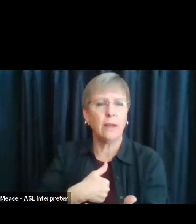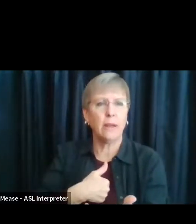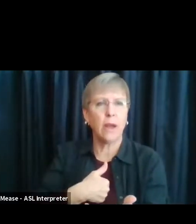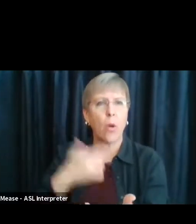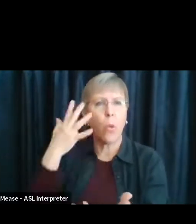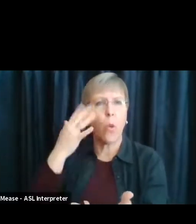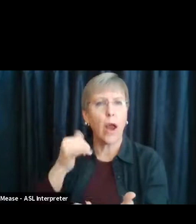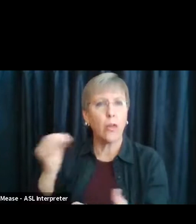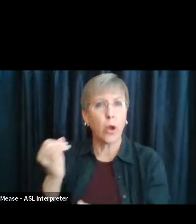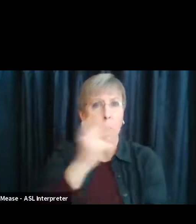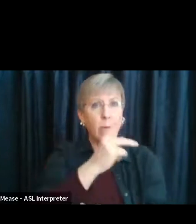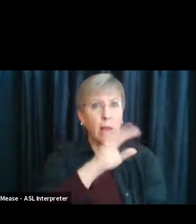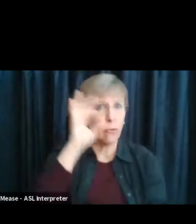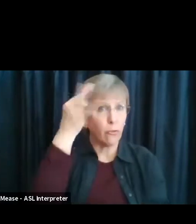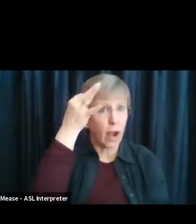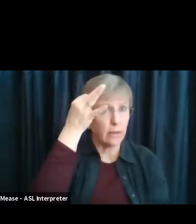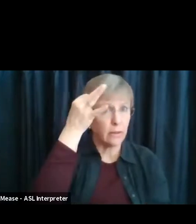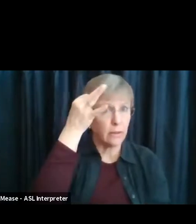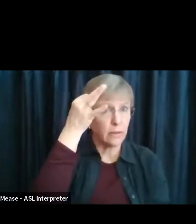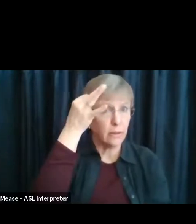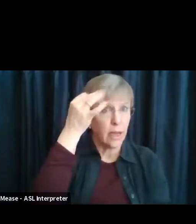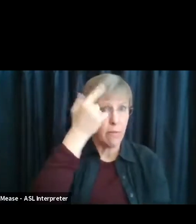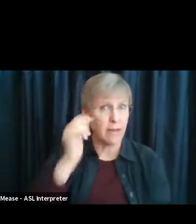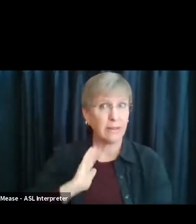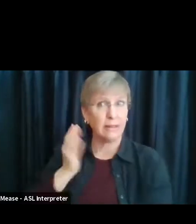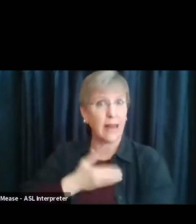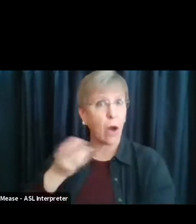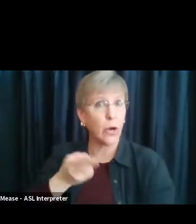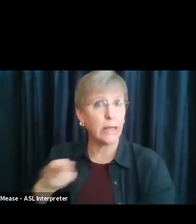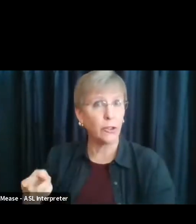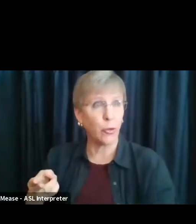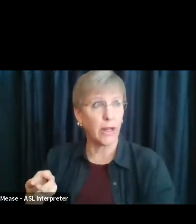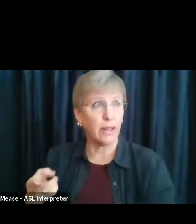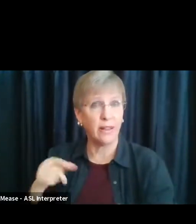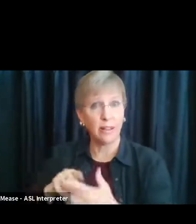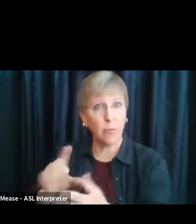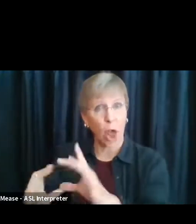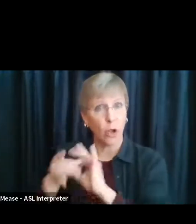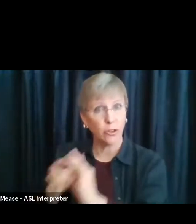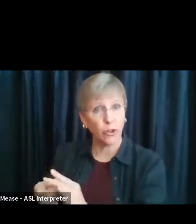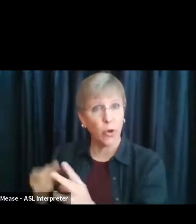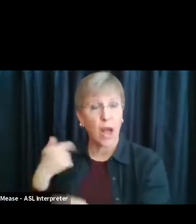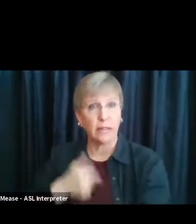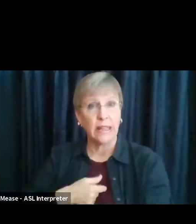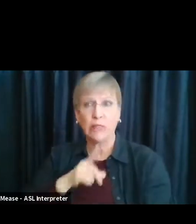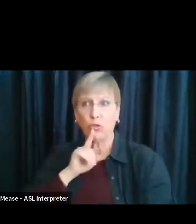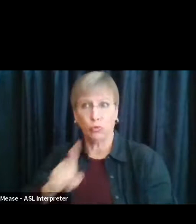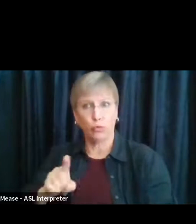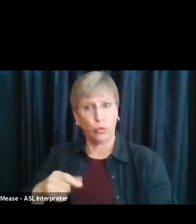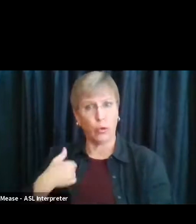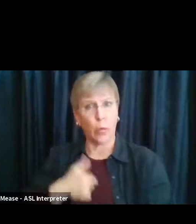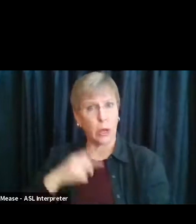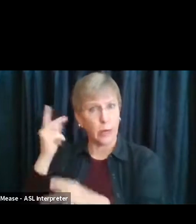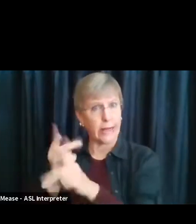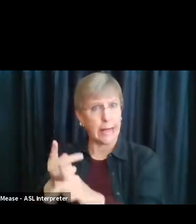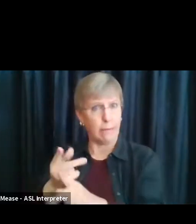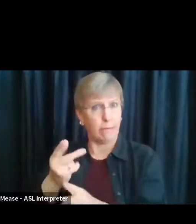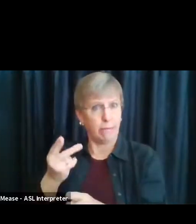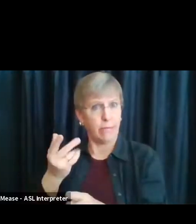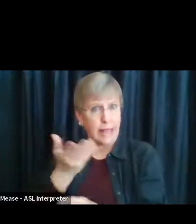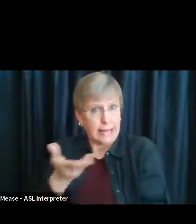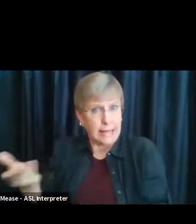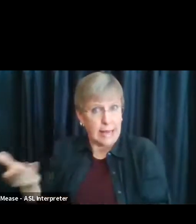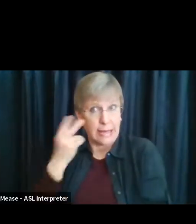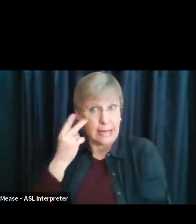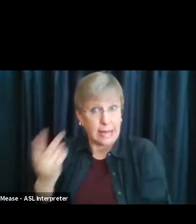are they going back to France? Because it's our history. It's very legitimate that we keep them and